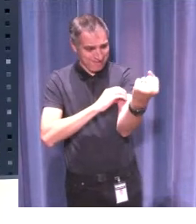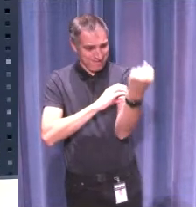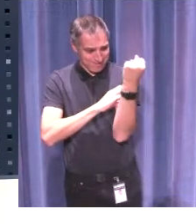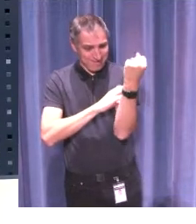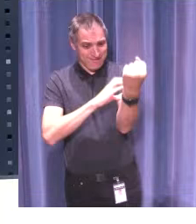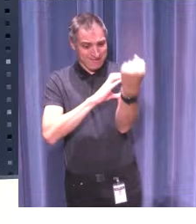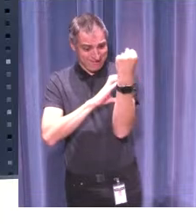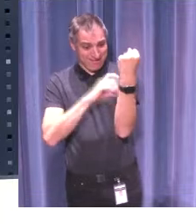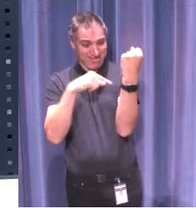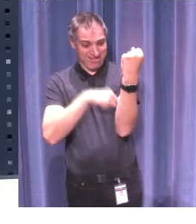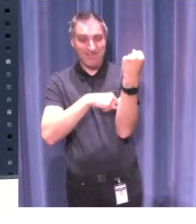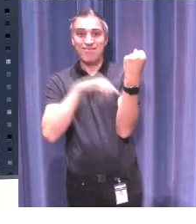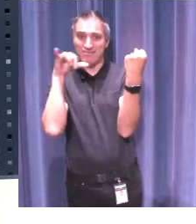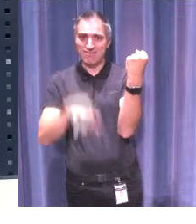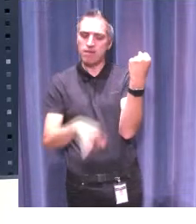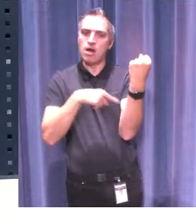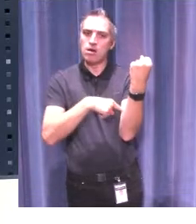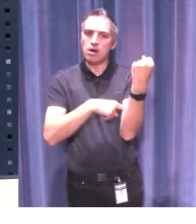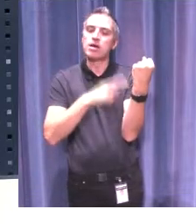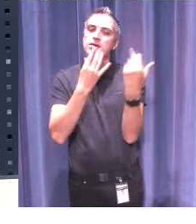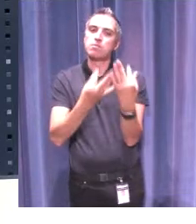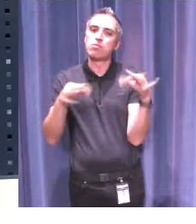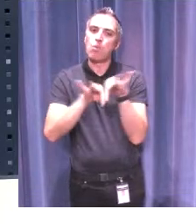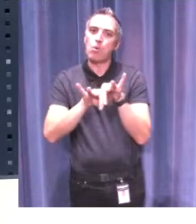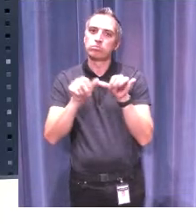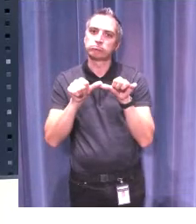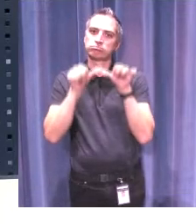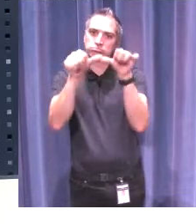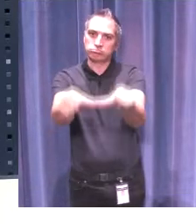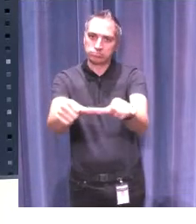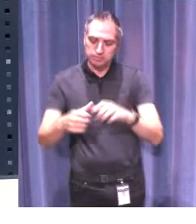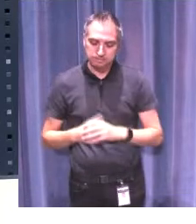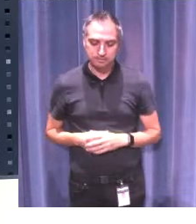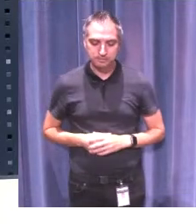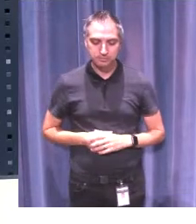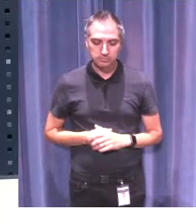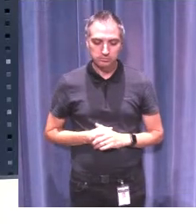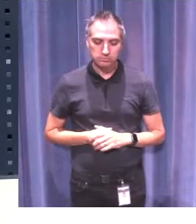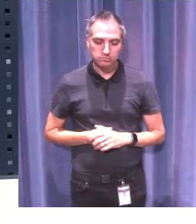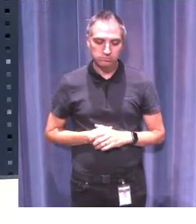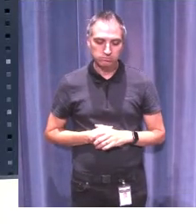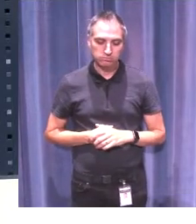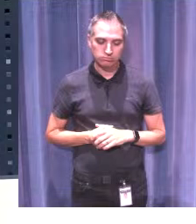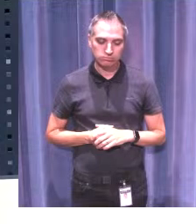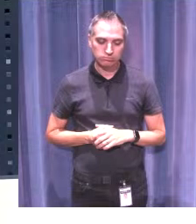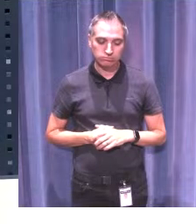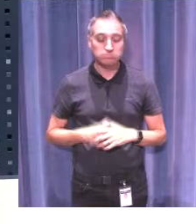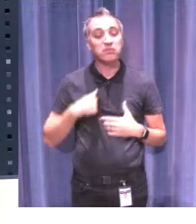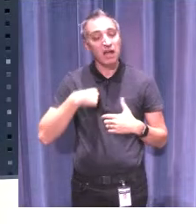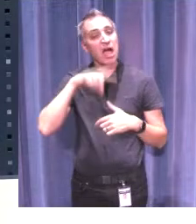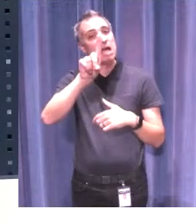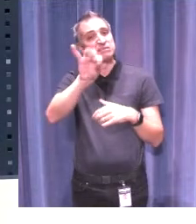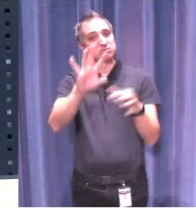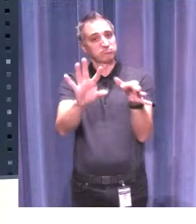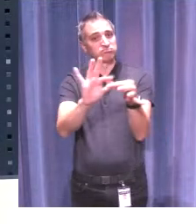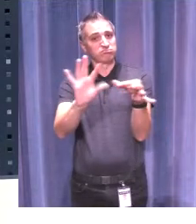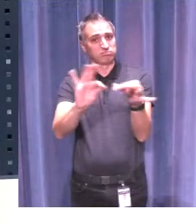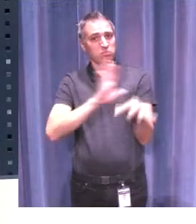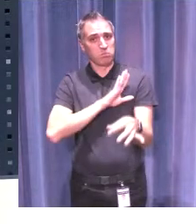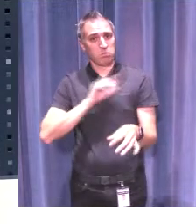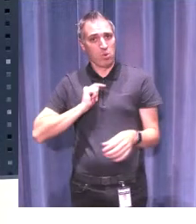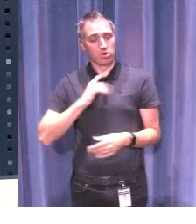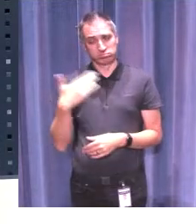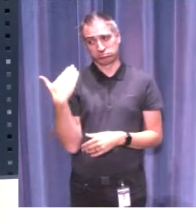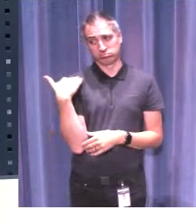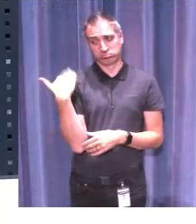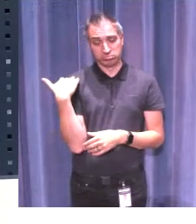there. I also know that, and I've said this to the board before, that